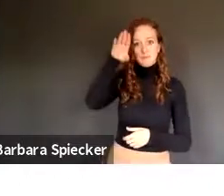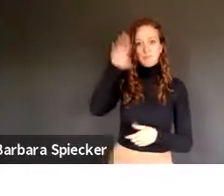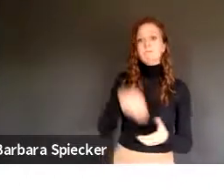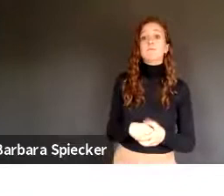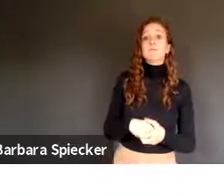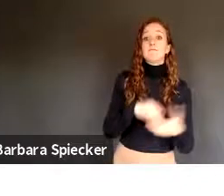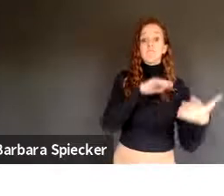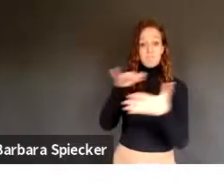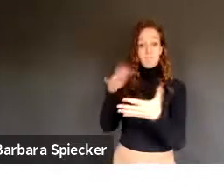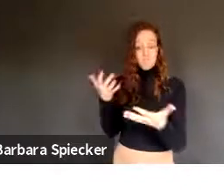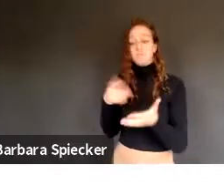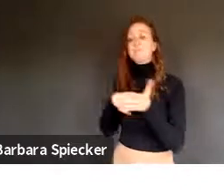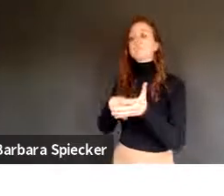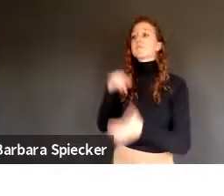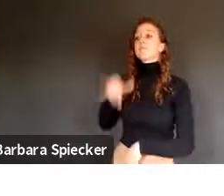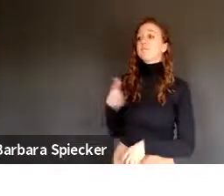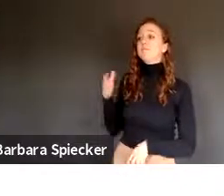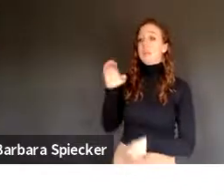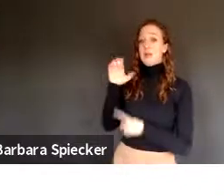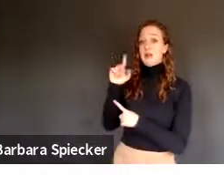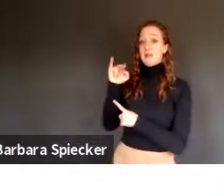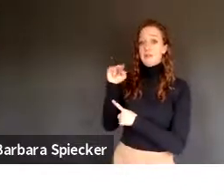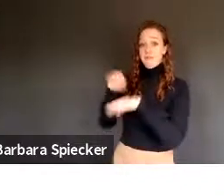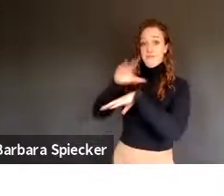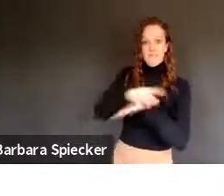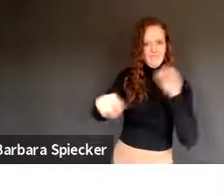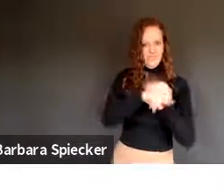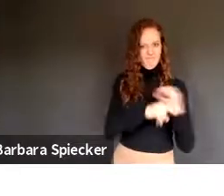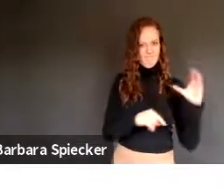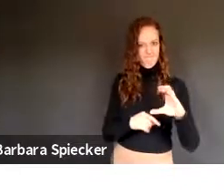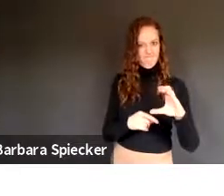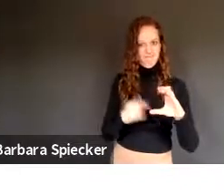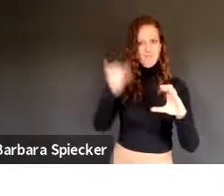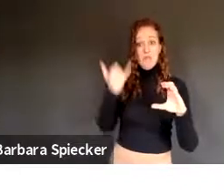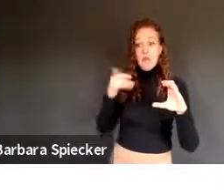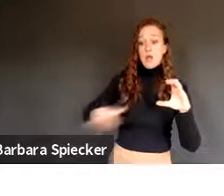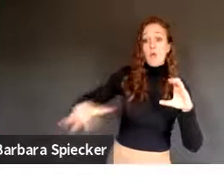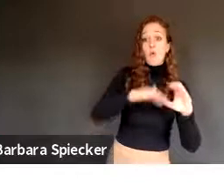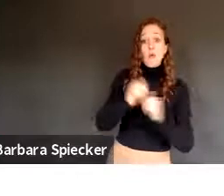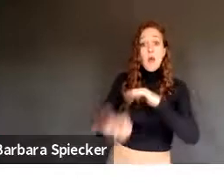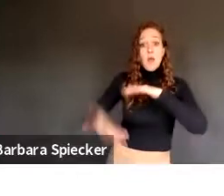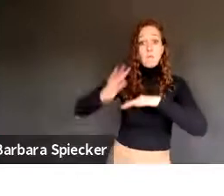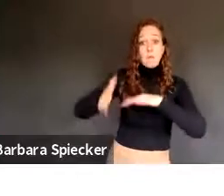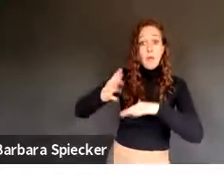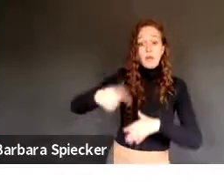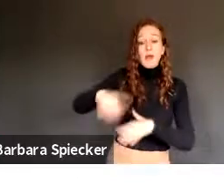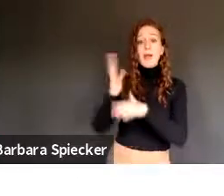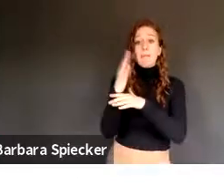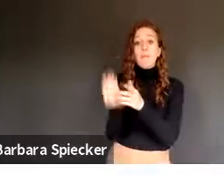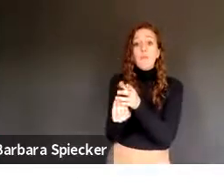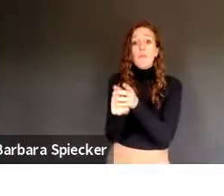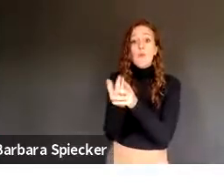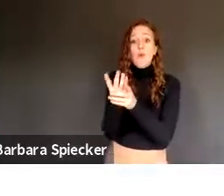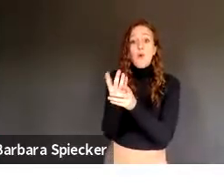around them, as well as kelp life history strategies. In my study, coastal upwelling provided some